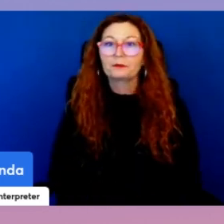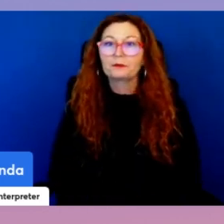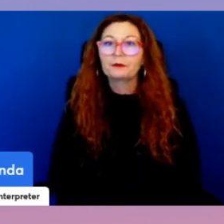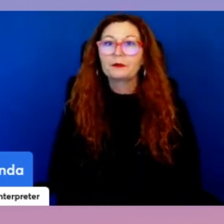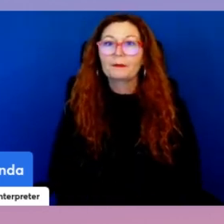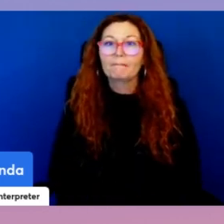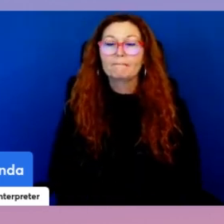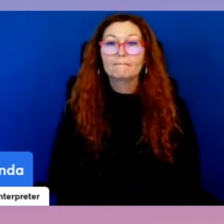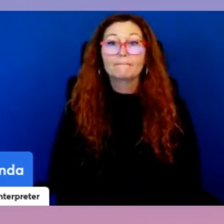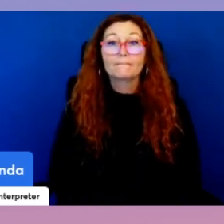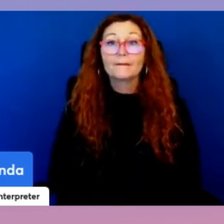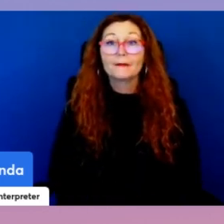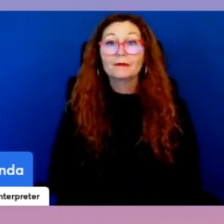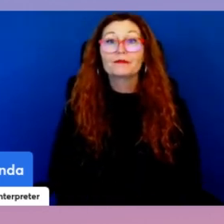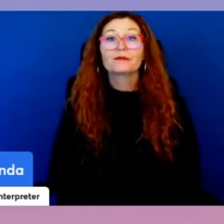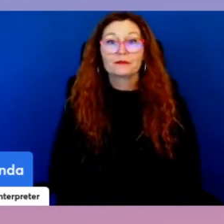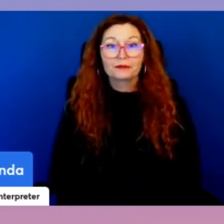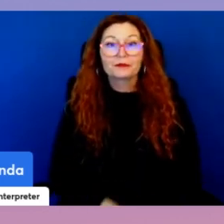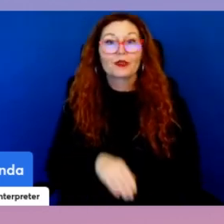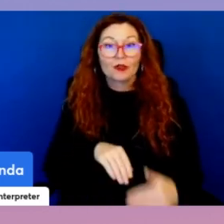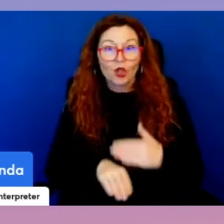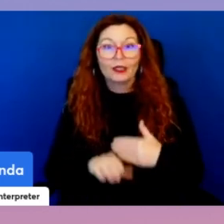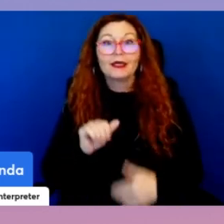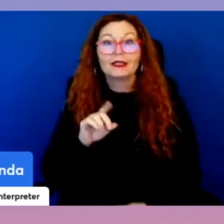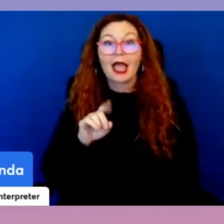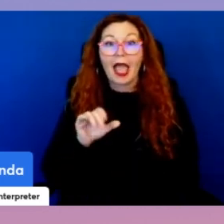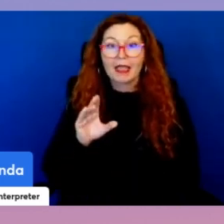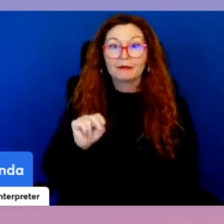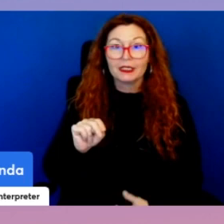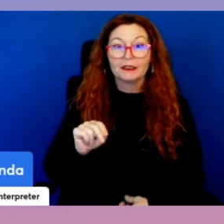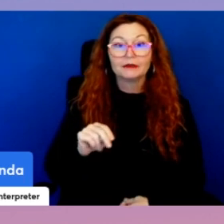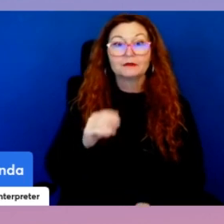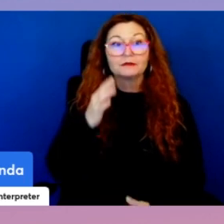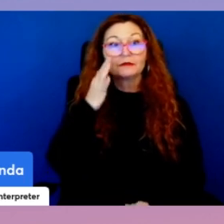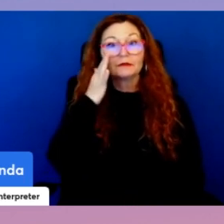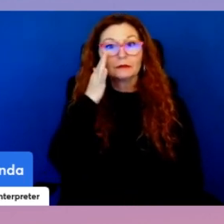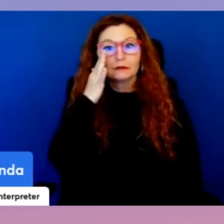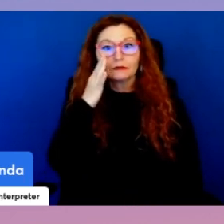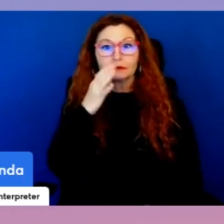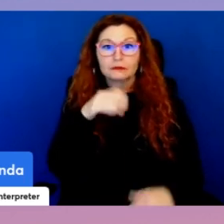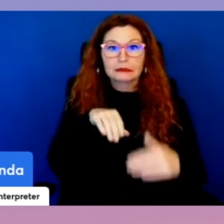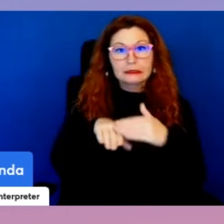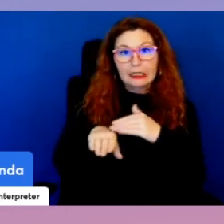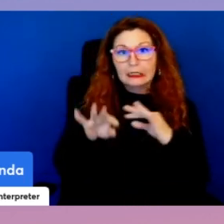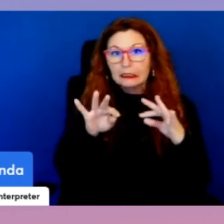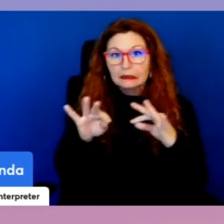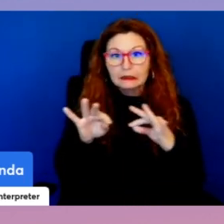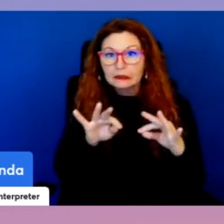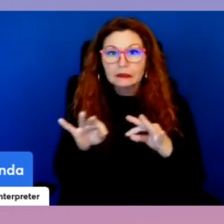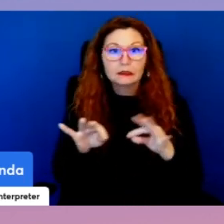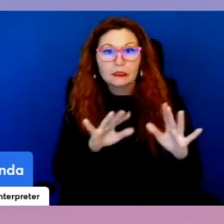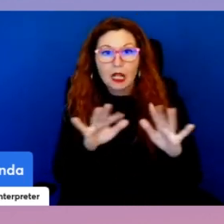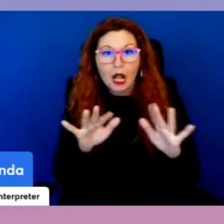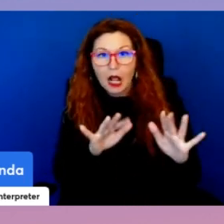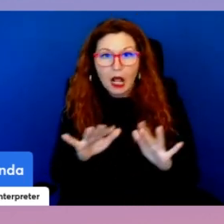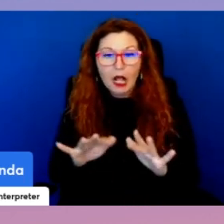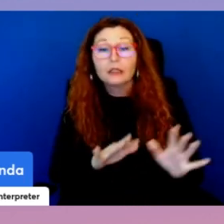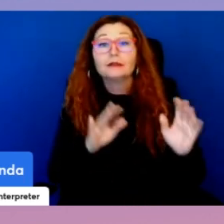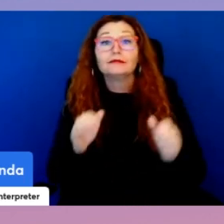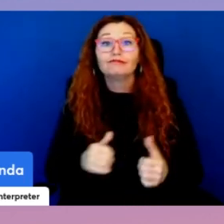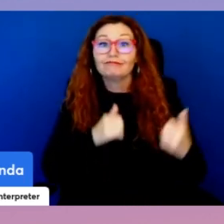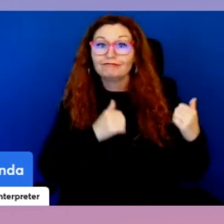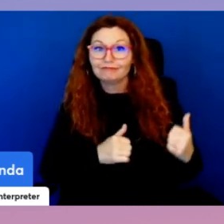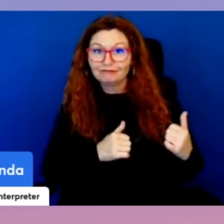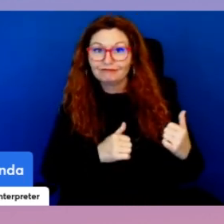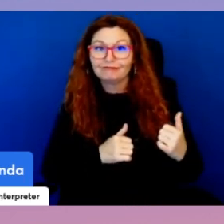and log in with admin and sign in this way. All right, we have